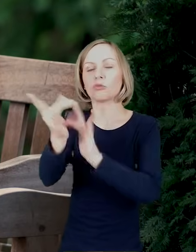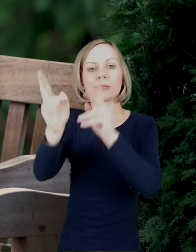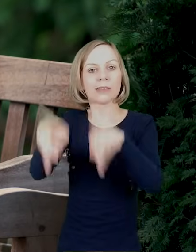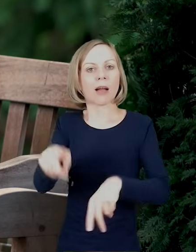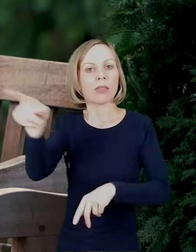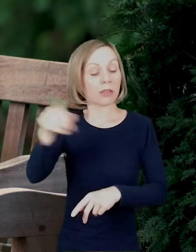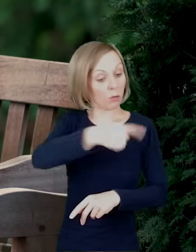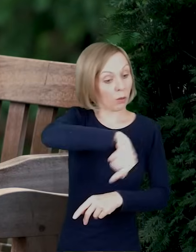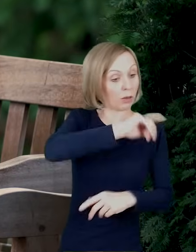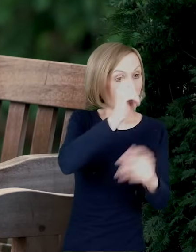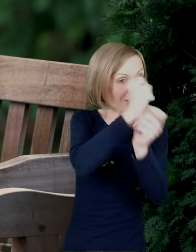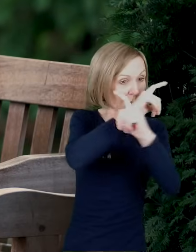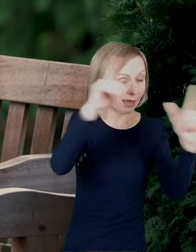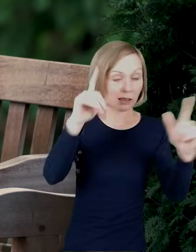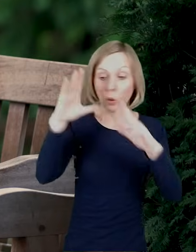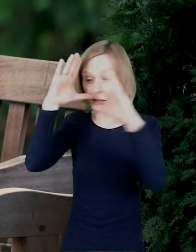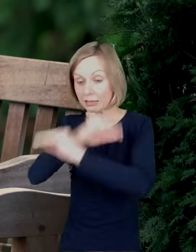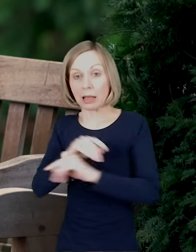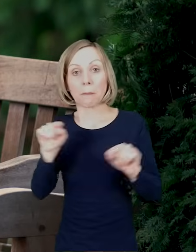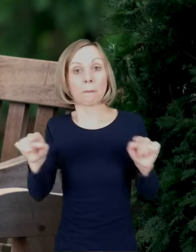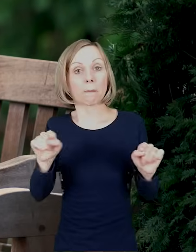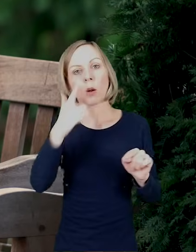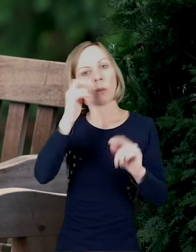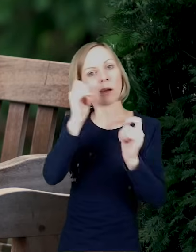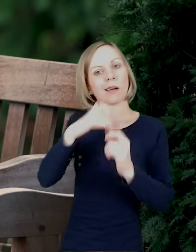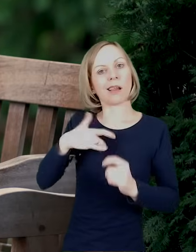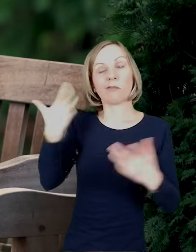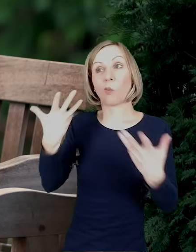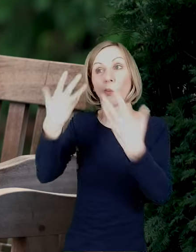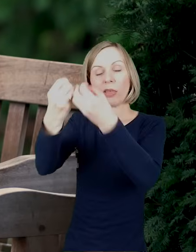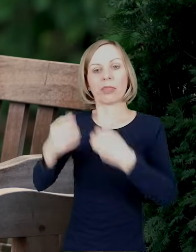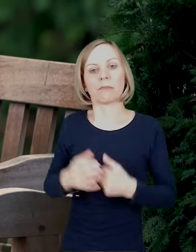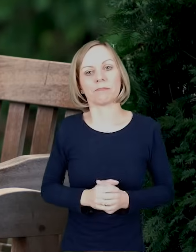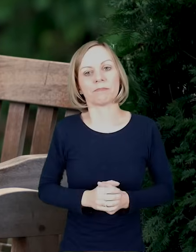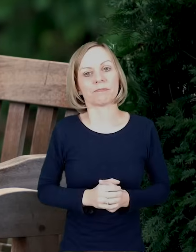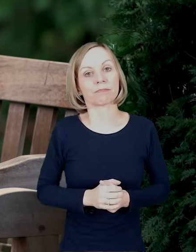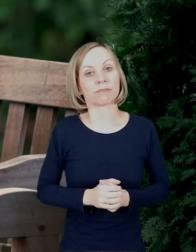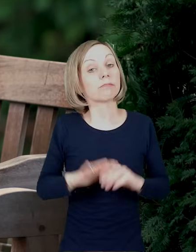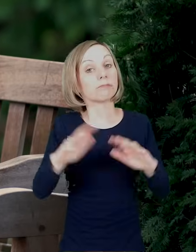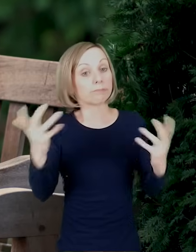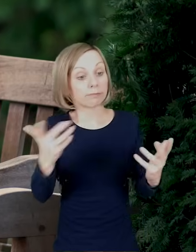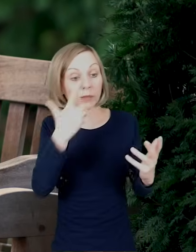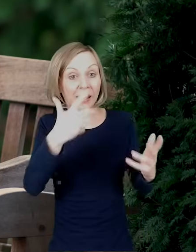who died for us, so that whether we are awake or asleep, we may live with him.